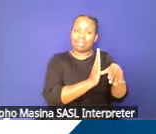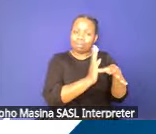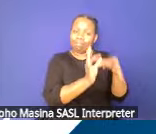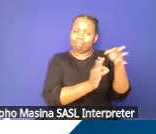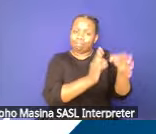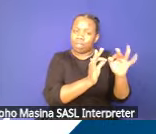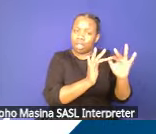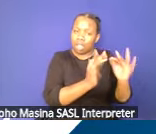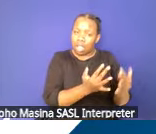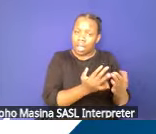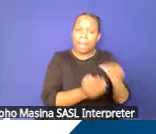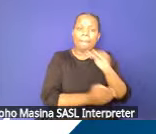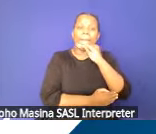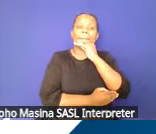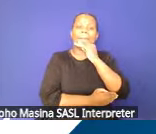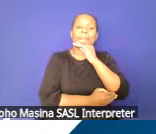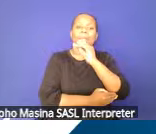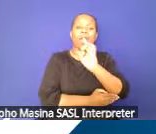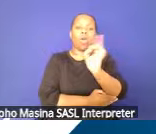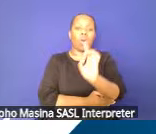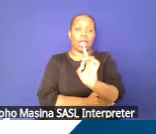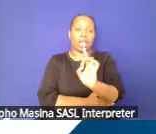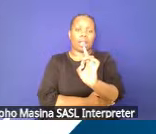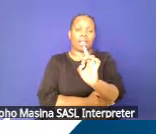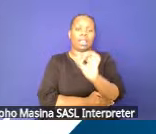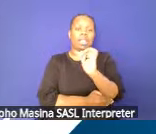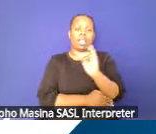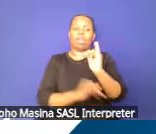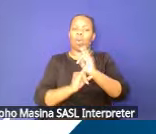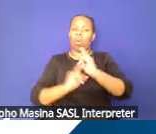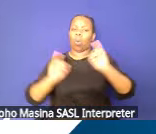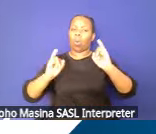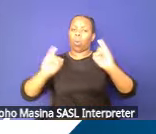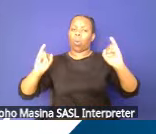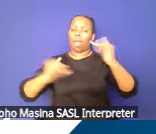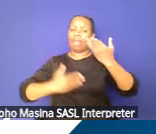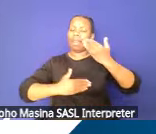it means a moderate to severe limitation.